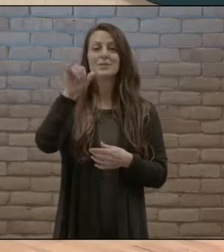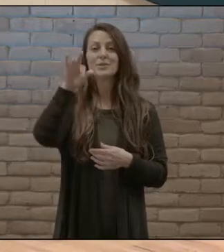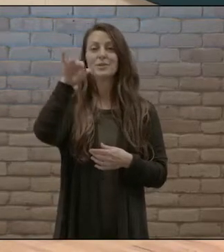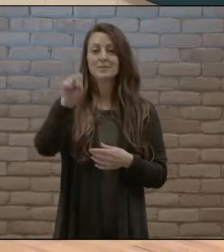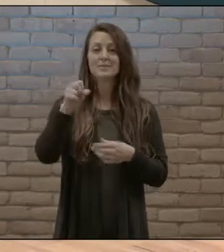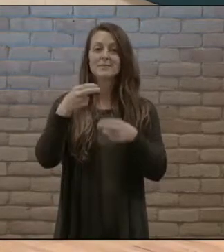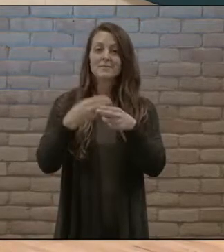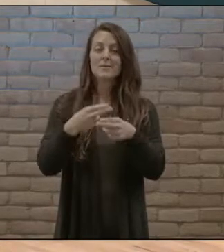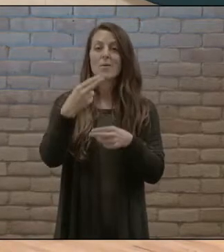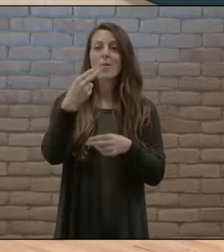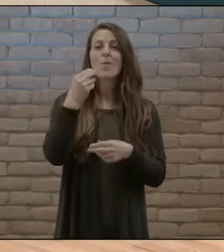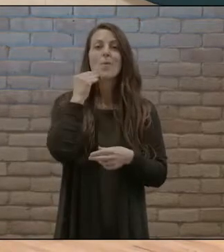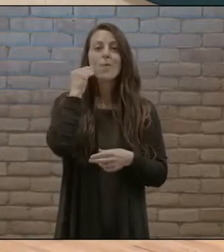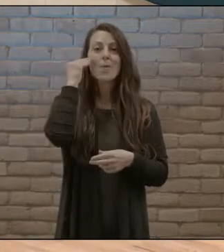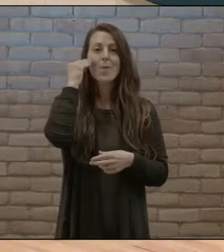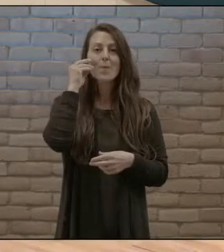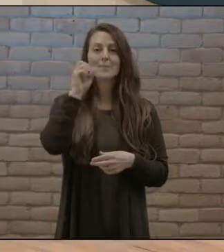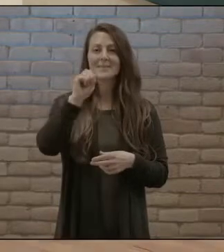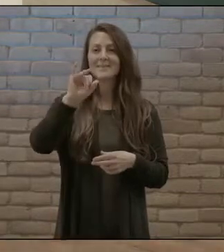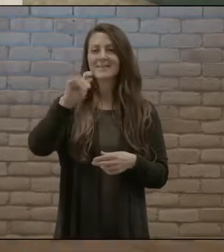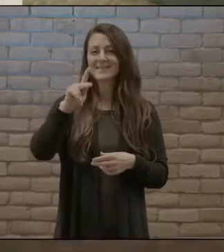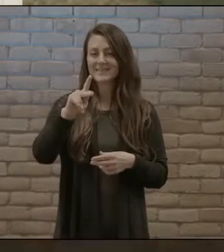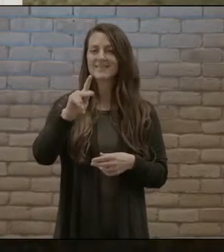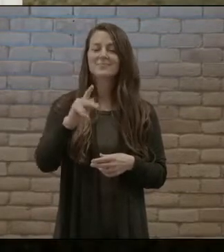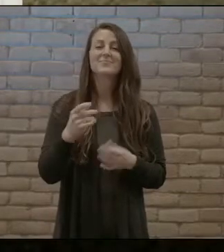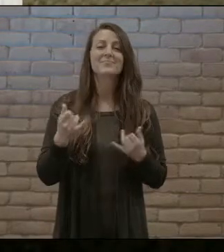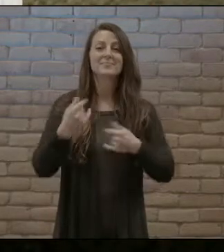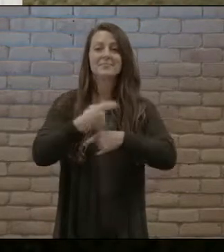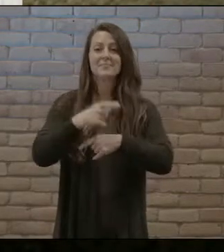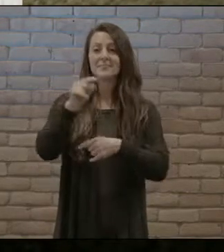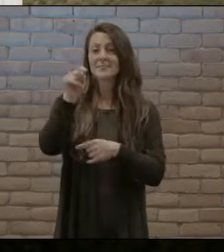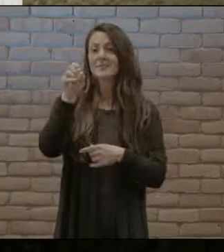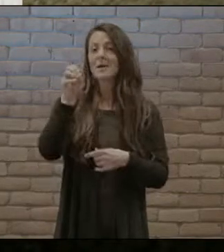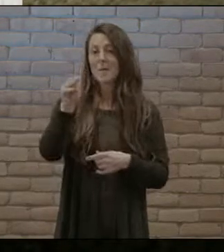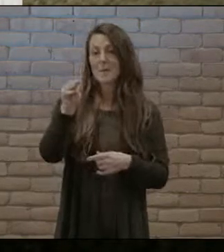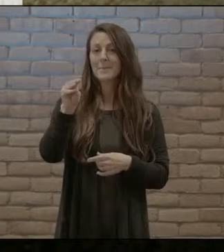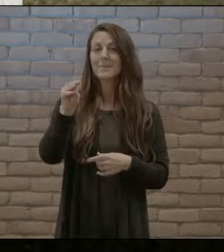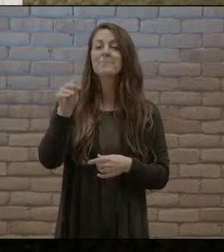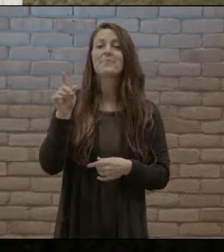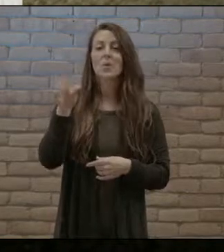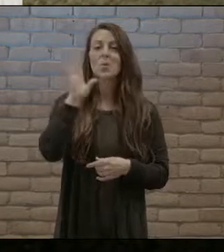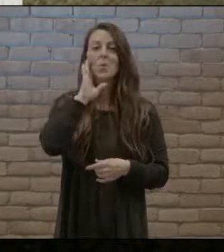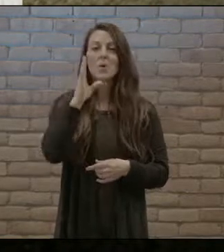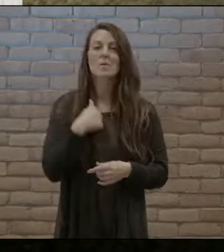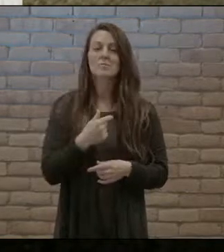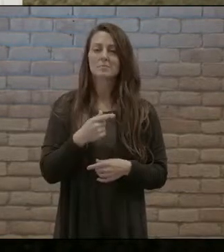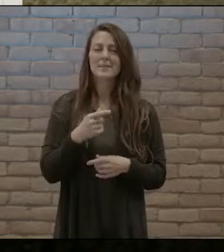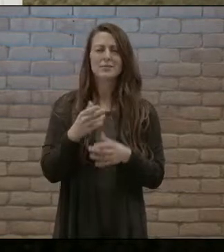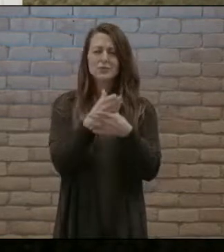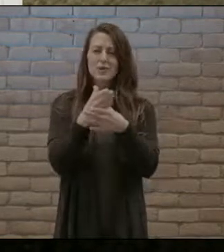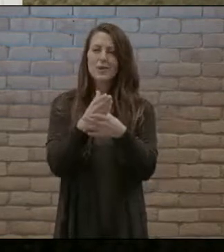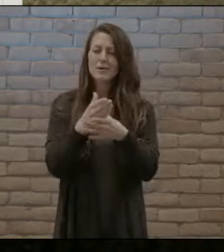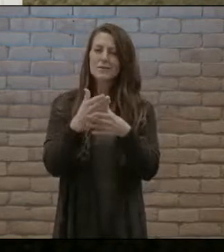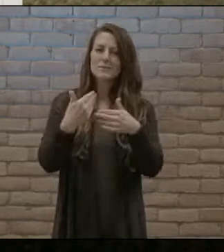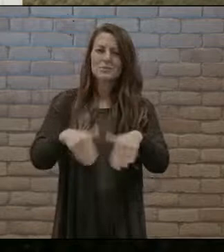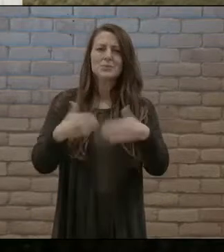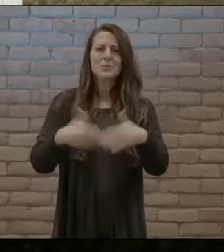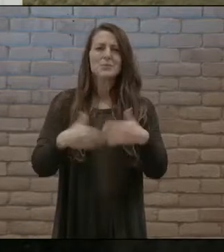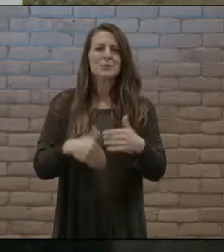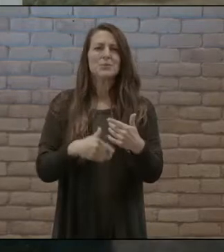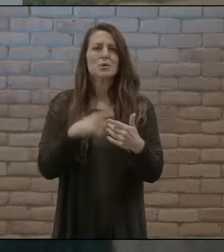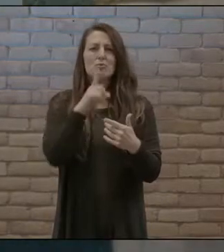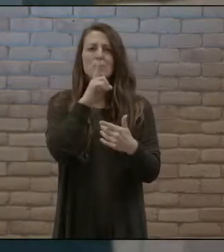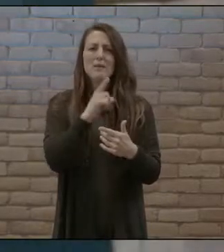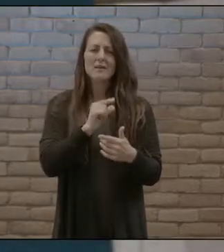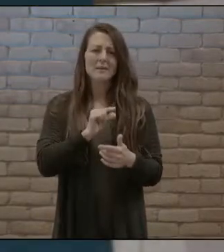Pastor Tom Fotenhauer is going to be sharing with us an incredible, encouraging word, convicting and strengthening for